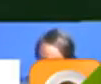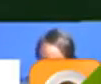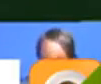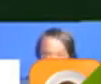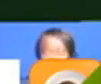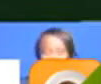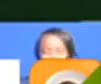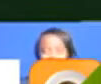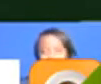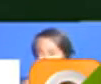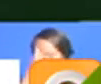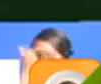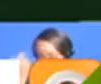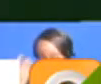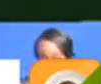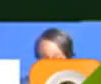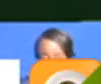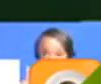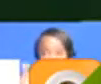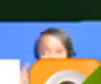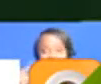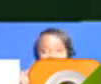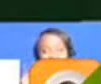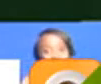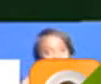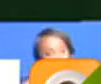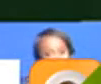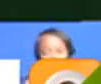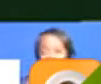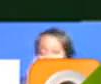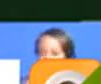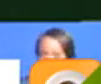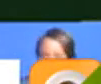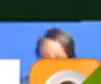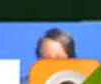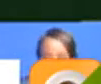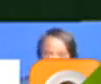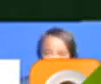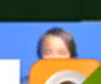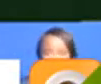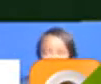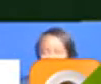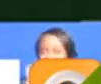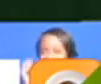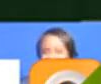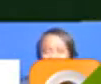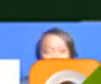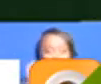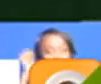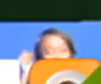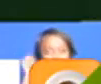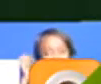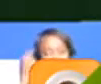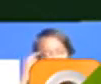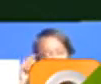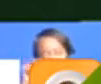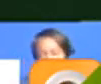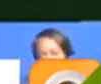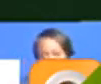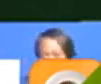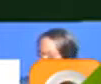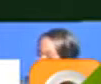the people of Kenya are already telling us that we need to change the politics of our nation and eliminate